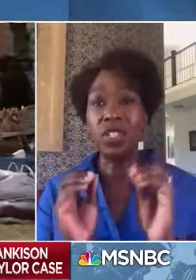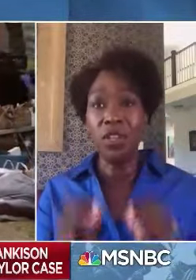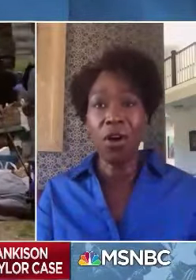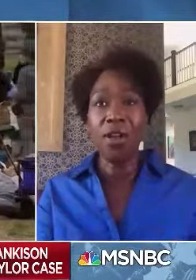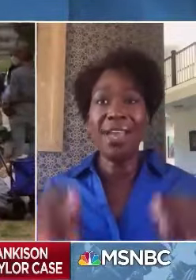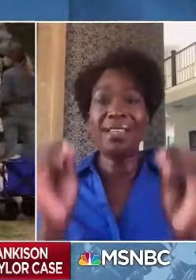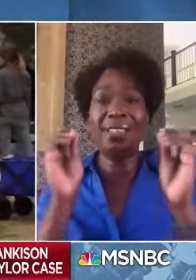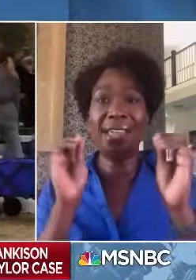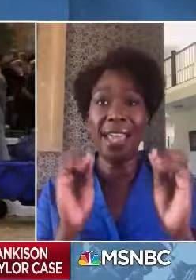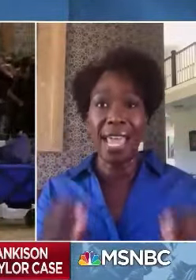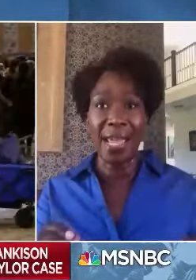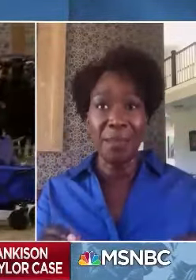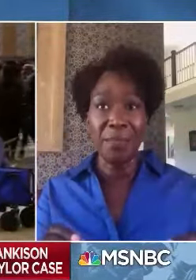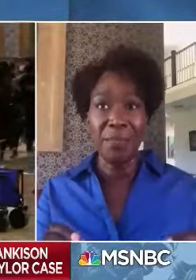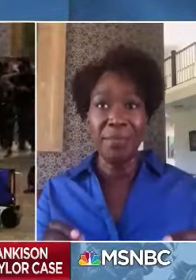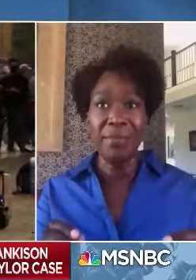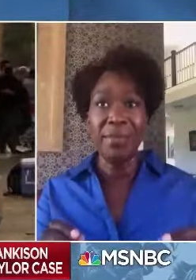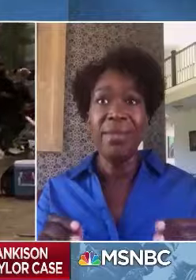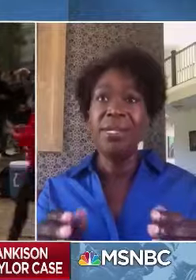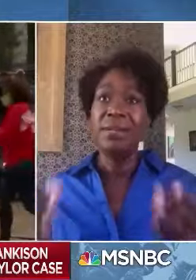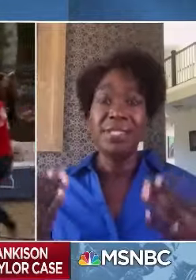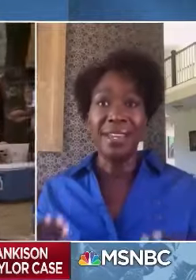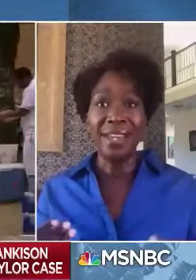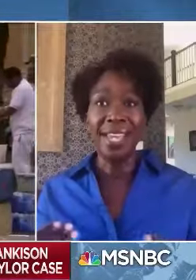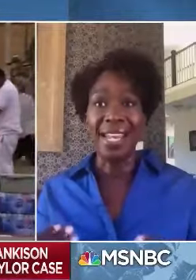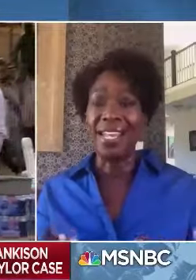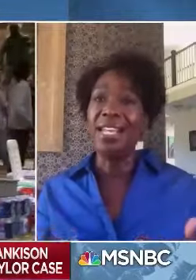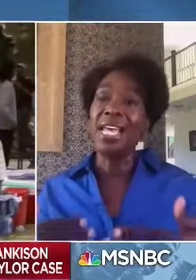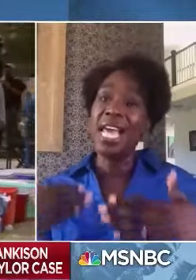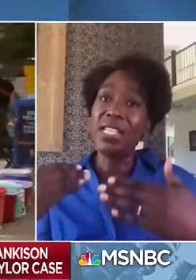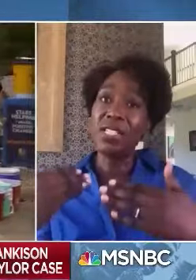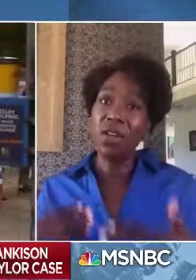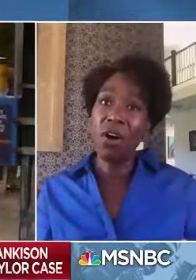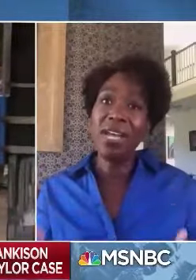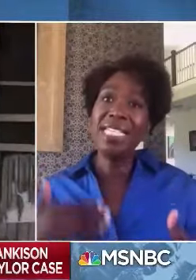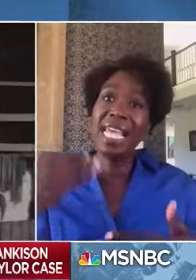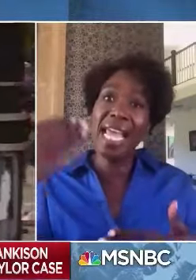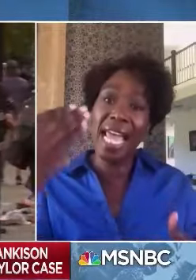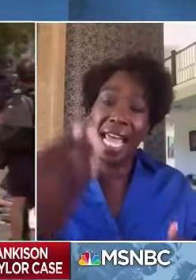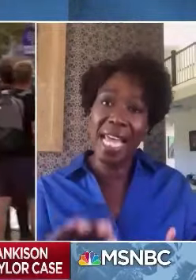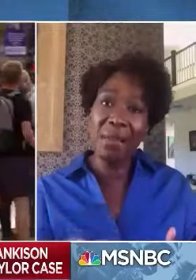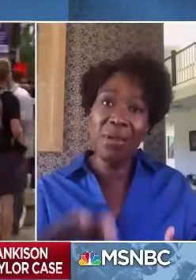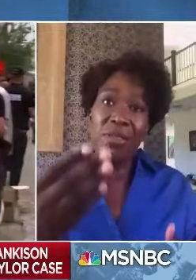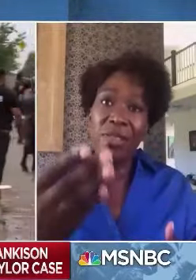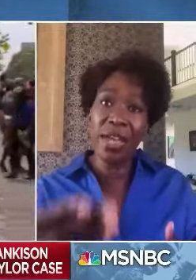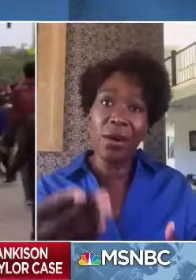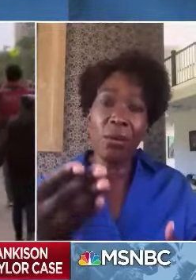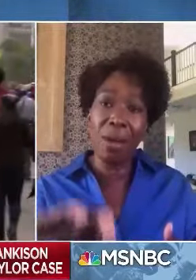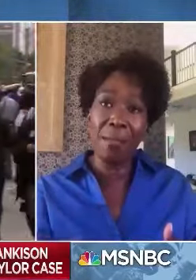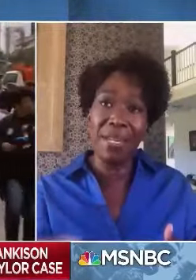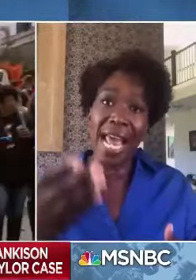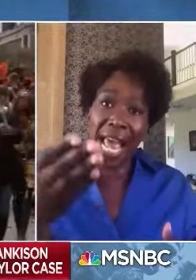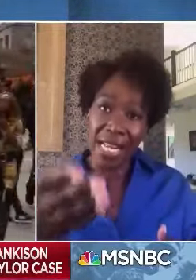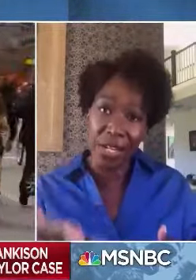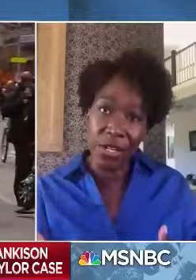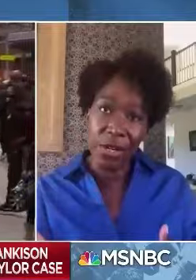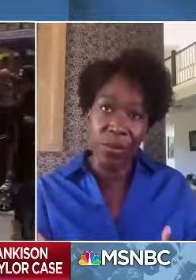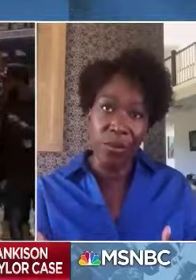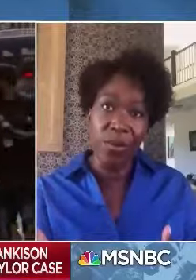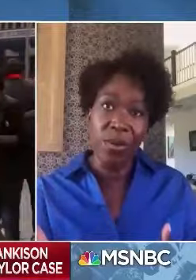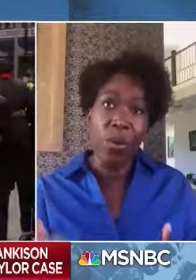as long as they aim. Say it again. As long as they aim their weapon